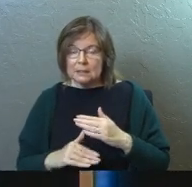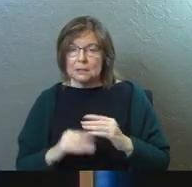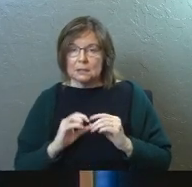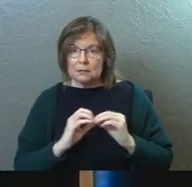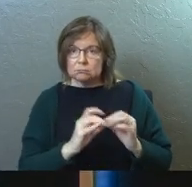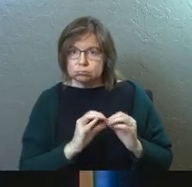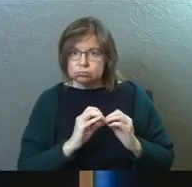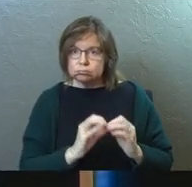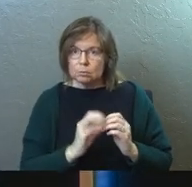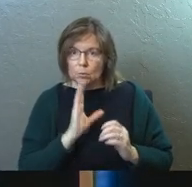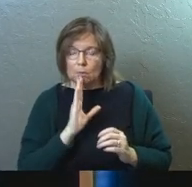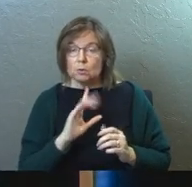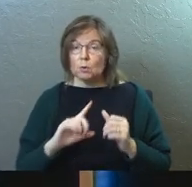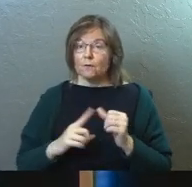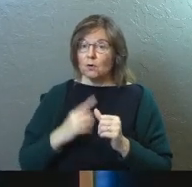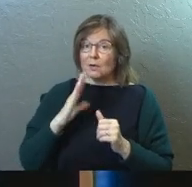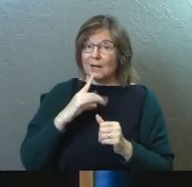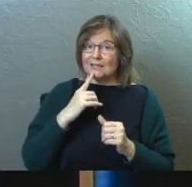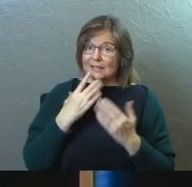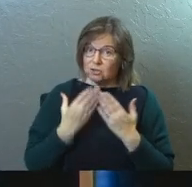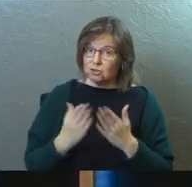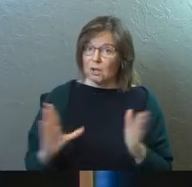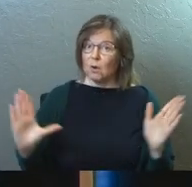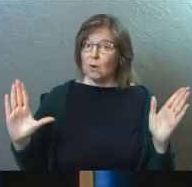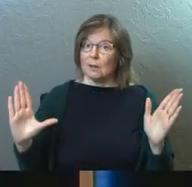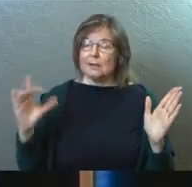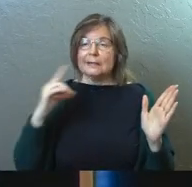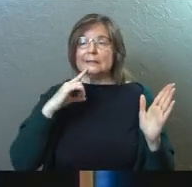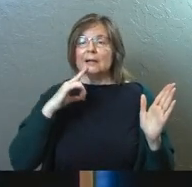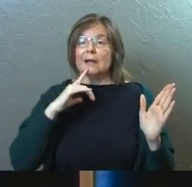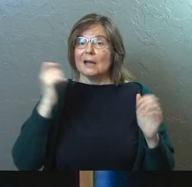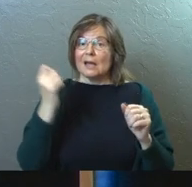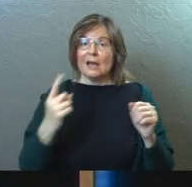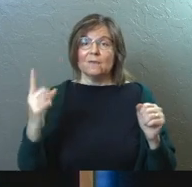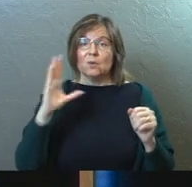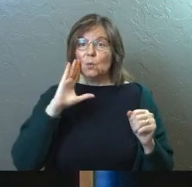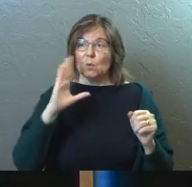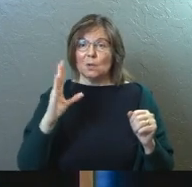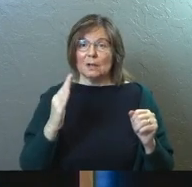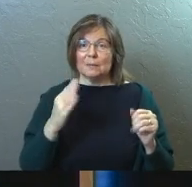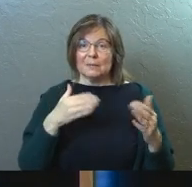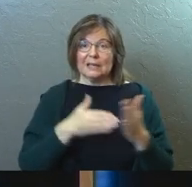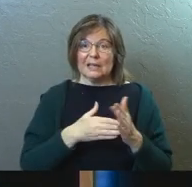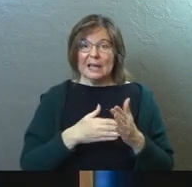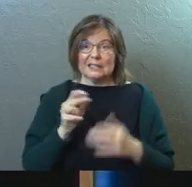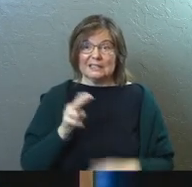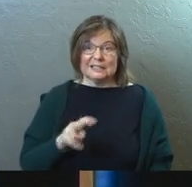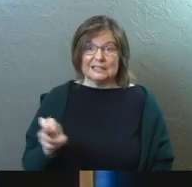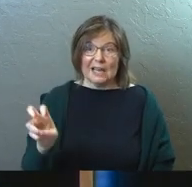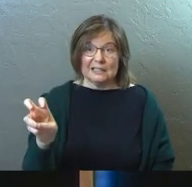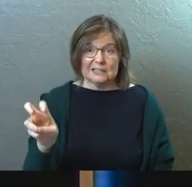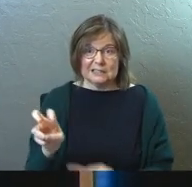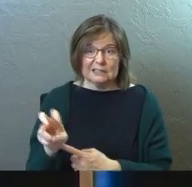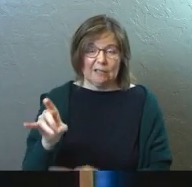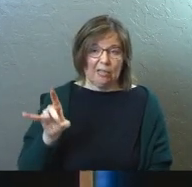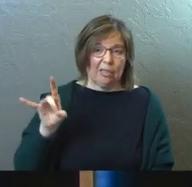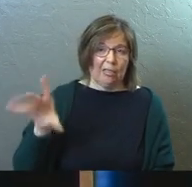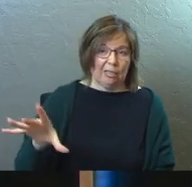her offspring. So first, God is speaking generally. He's like, everybody's going to be against snakes